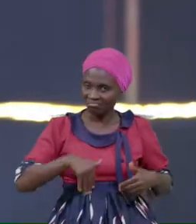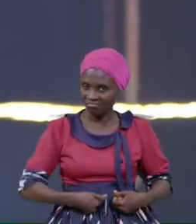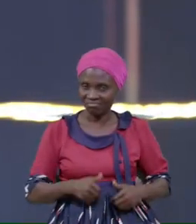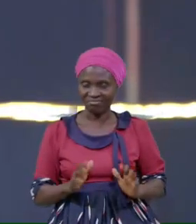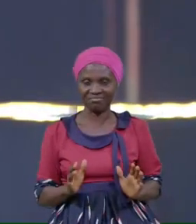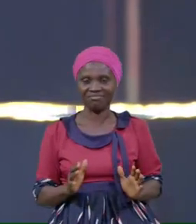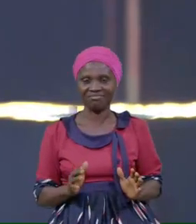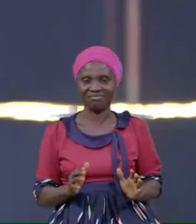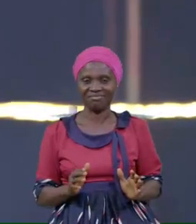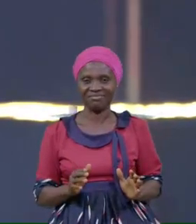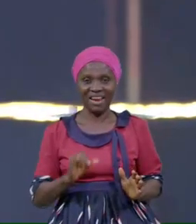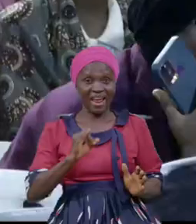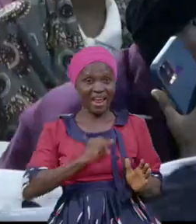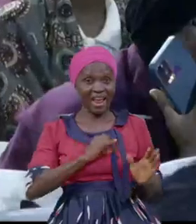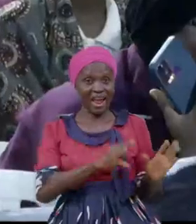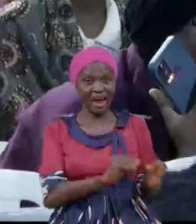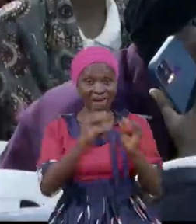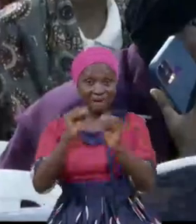pass that on to you.